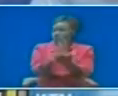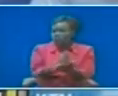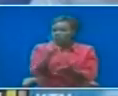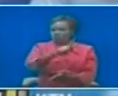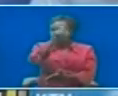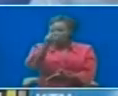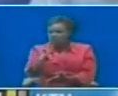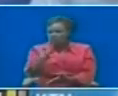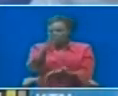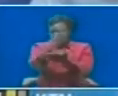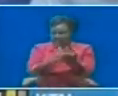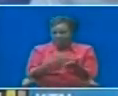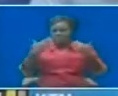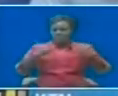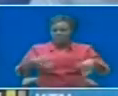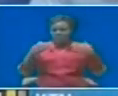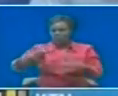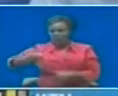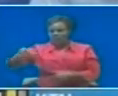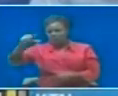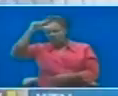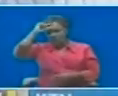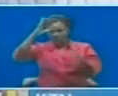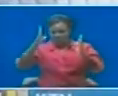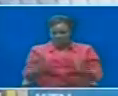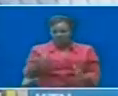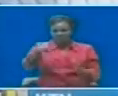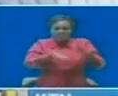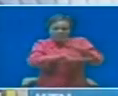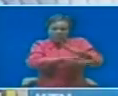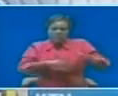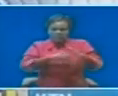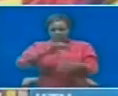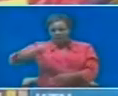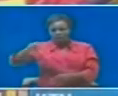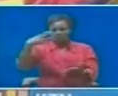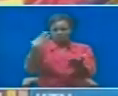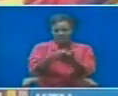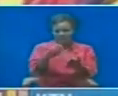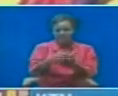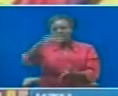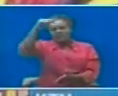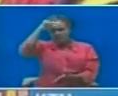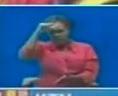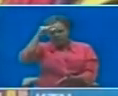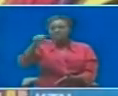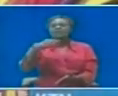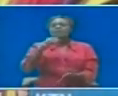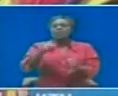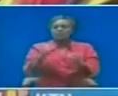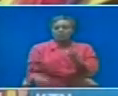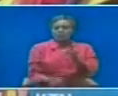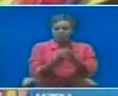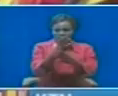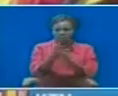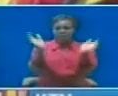questioned claims by some quarters saying that county governors have been embezzling county funds, stating that the government would have initiated